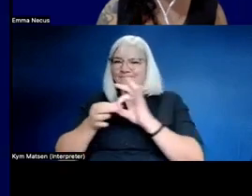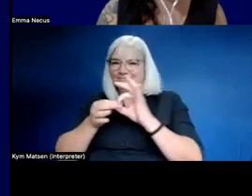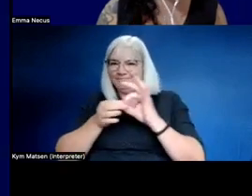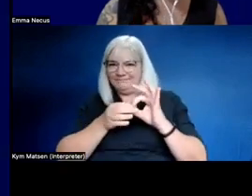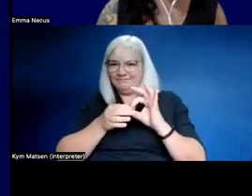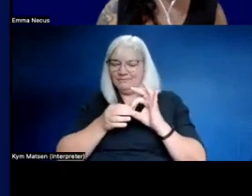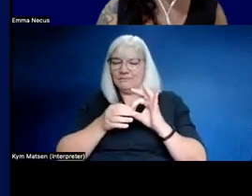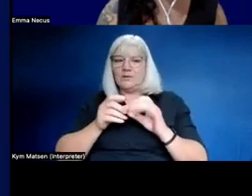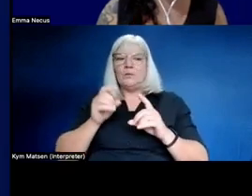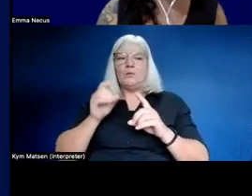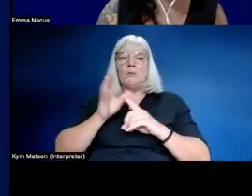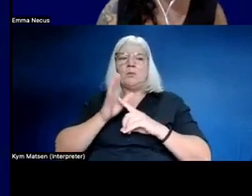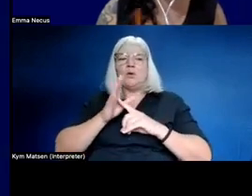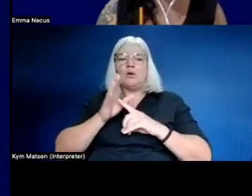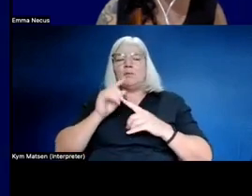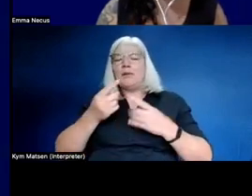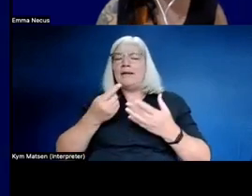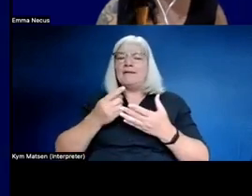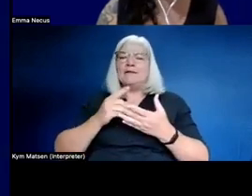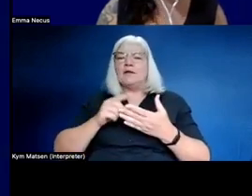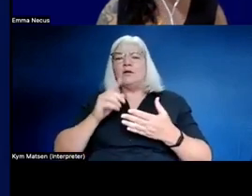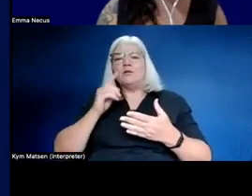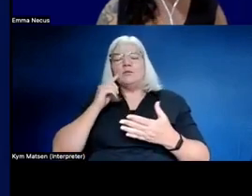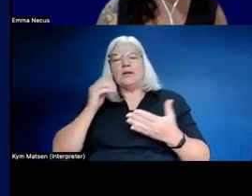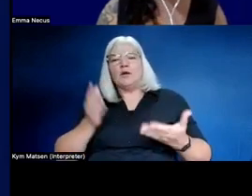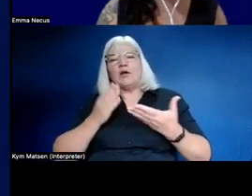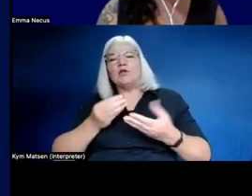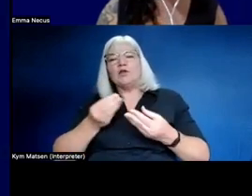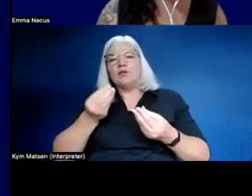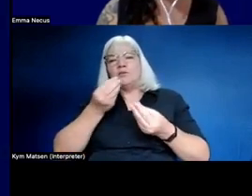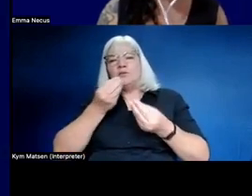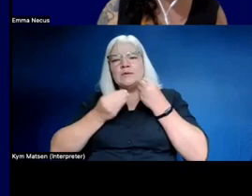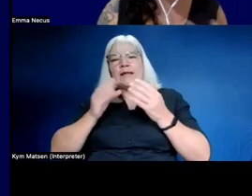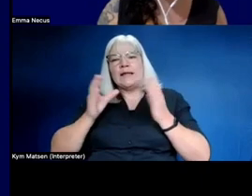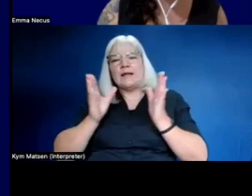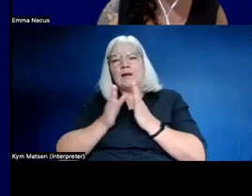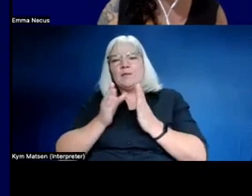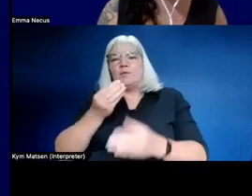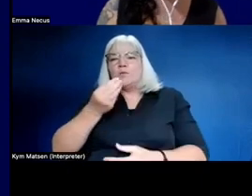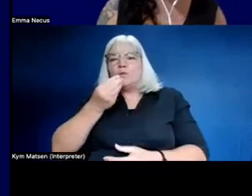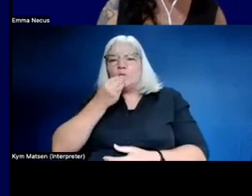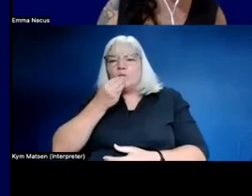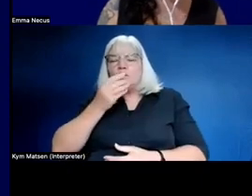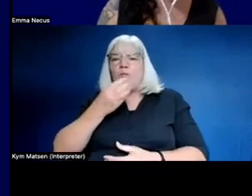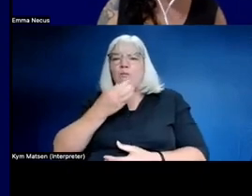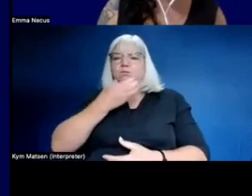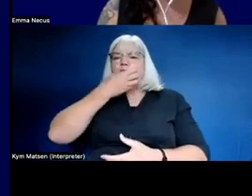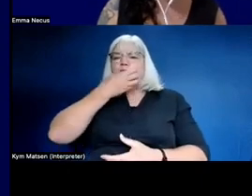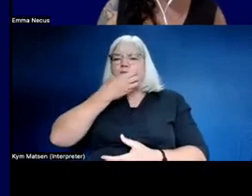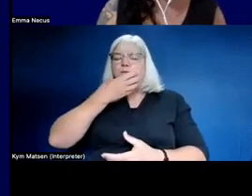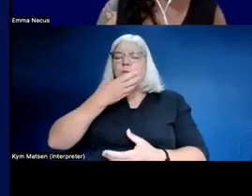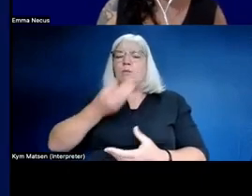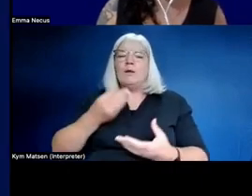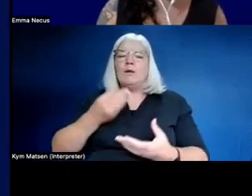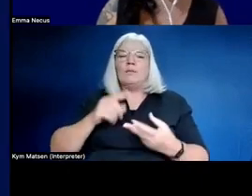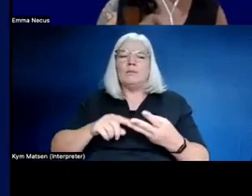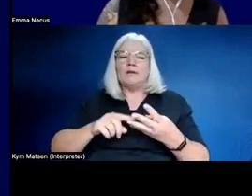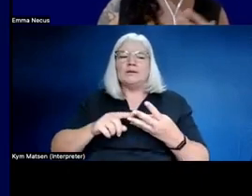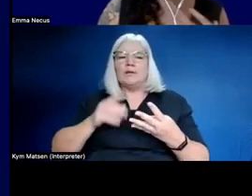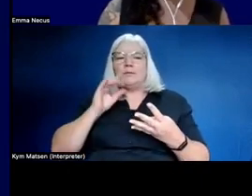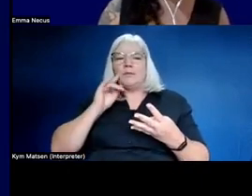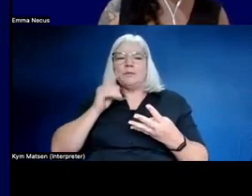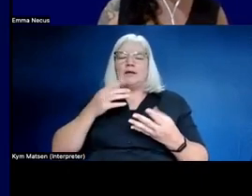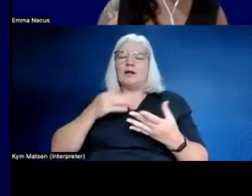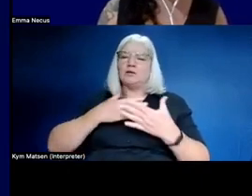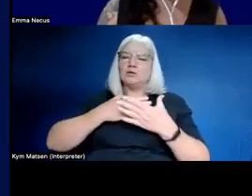also work with occupational therapy to consider what sensory needs are being met here. We might look at the flavour and texture of her food to see if increasing